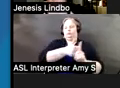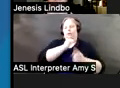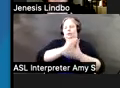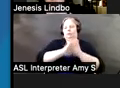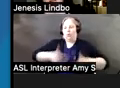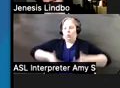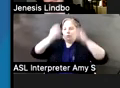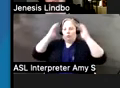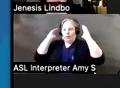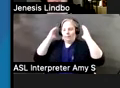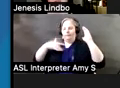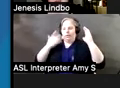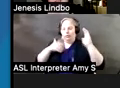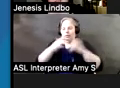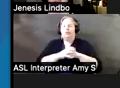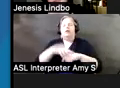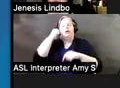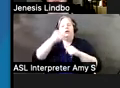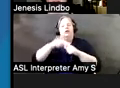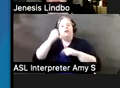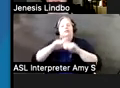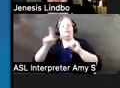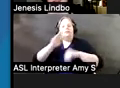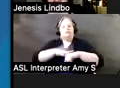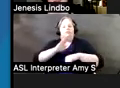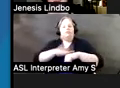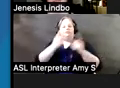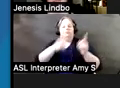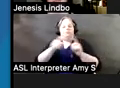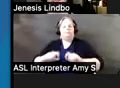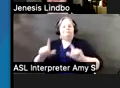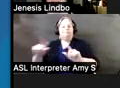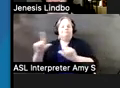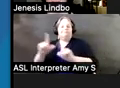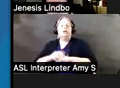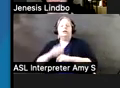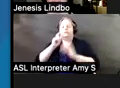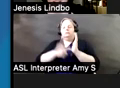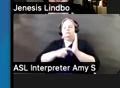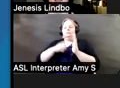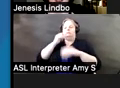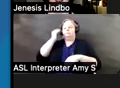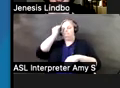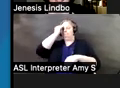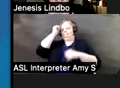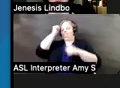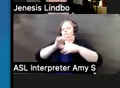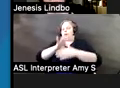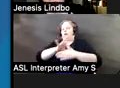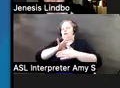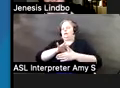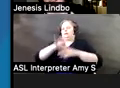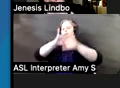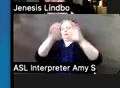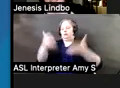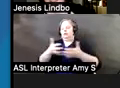overwhelmed. Be mindful of different warnings. Be mindful of content. Do